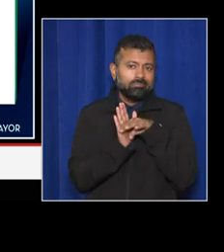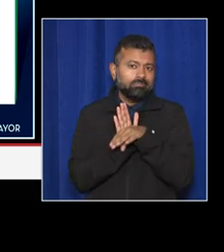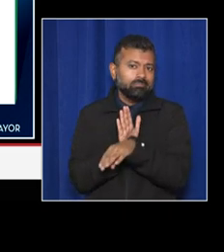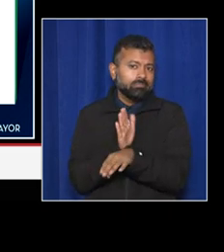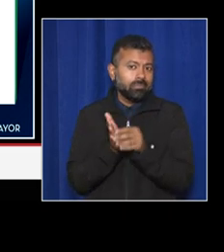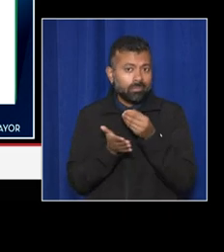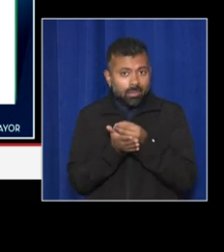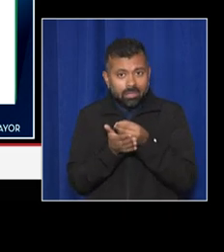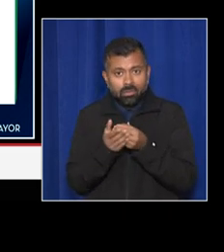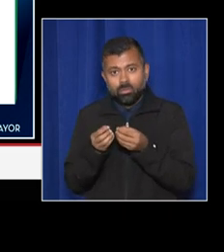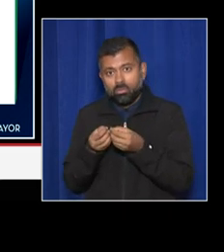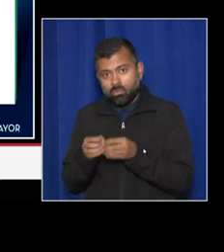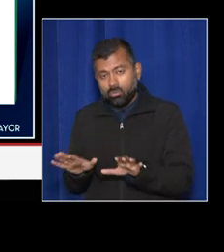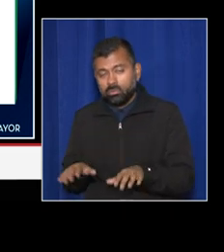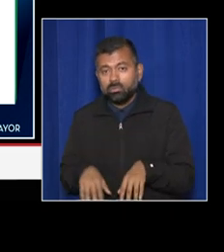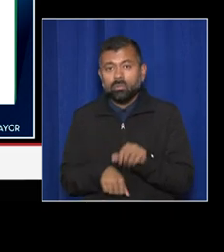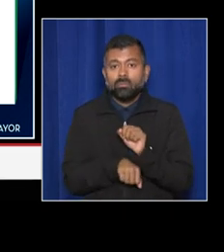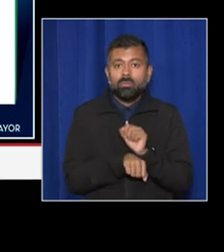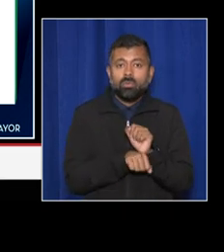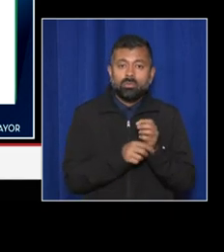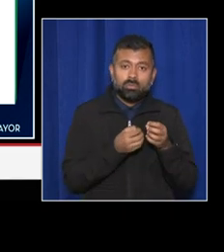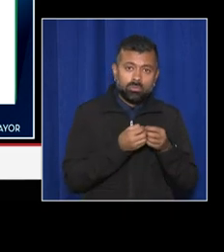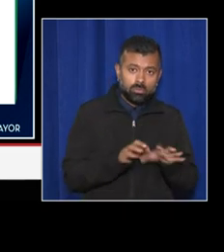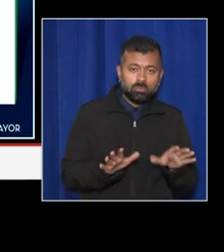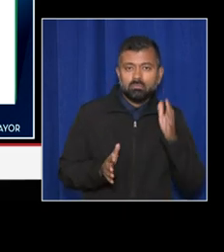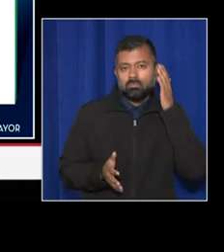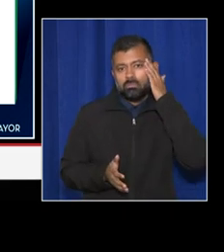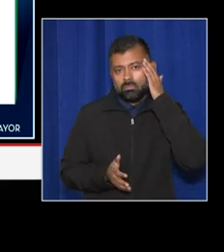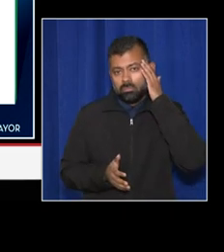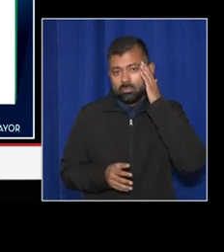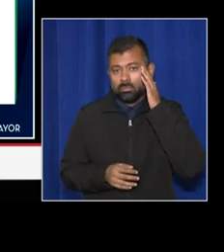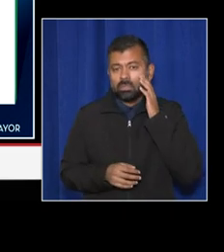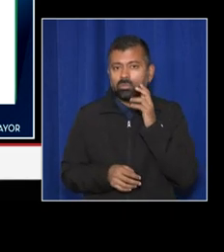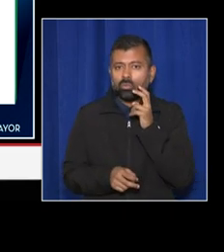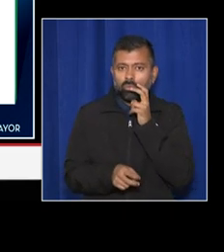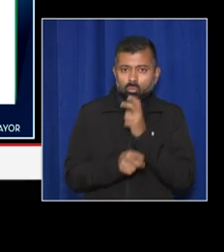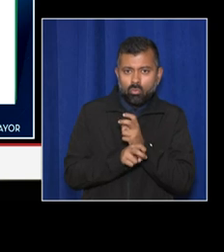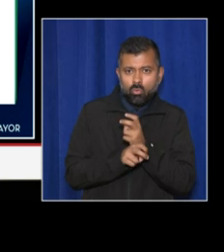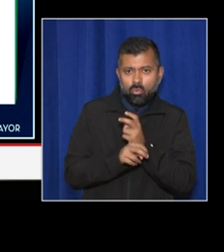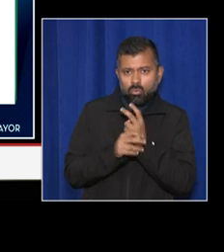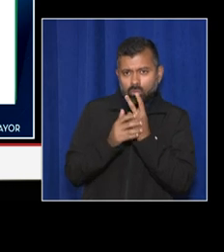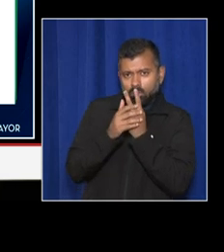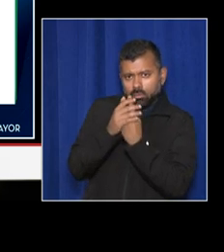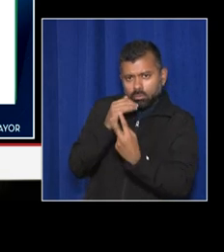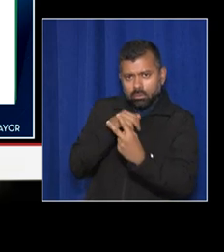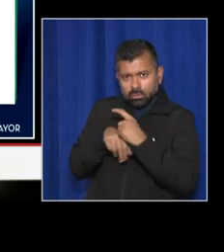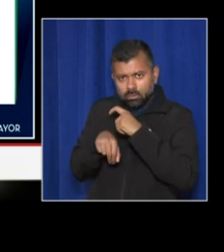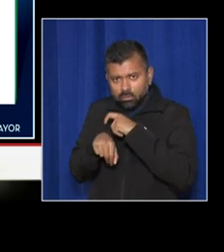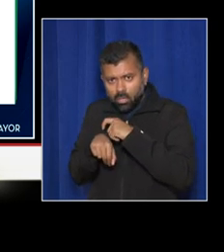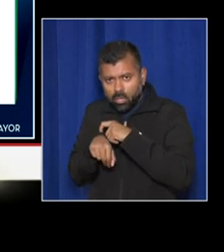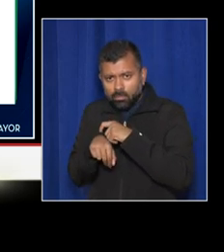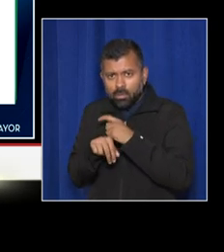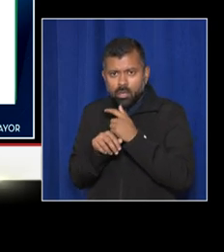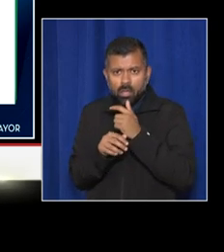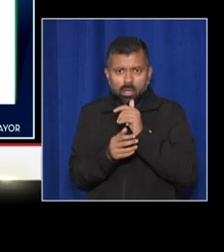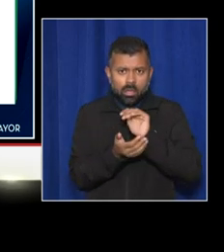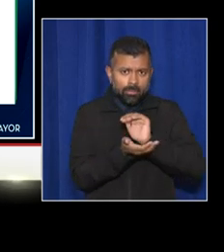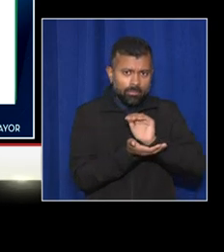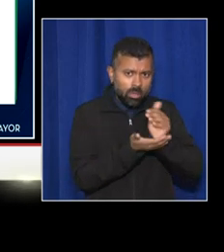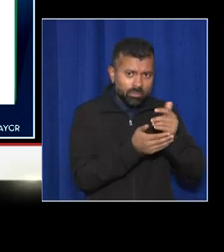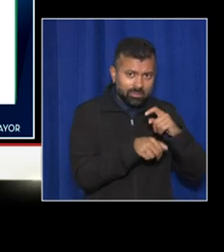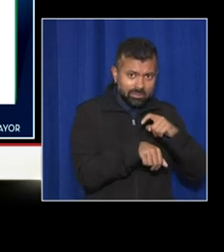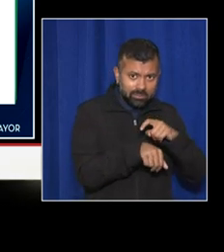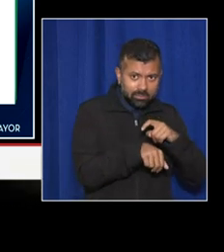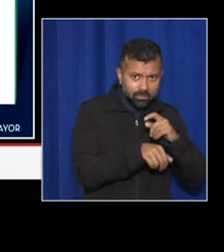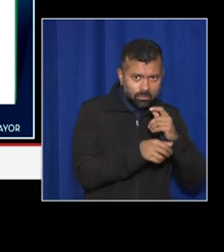estimate time and quantity of reemployment. So we know that many people will be reemployed. They